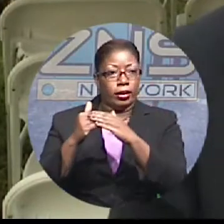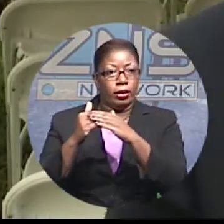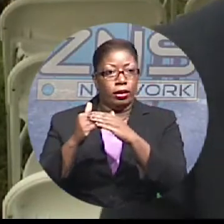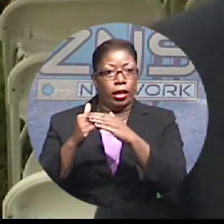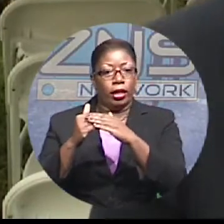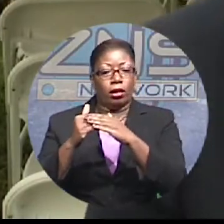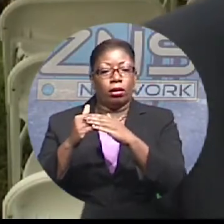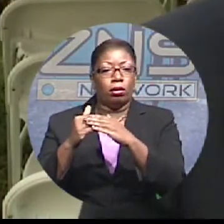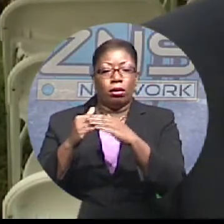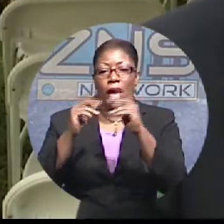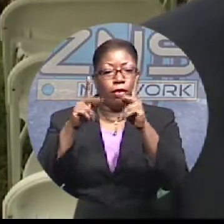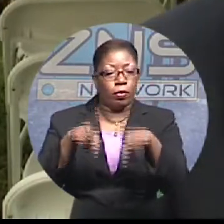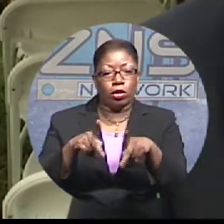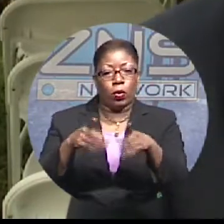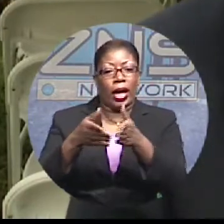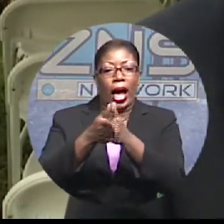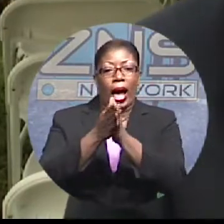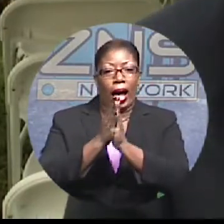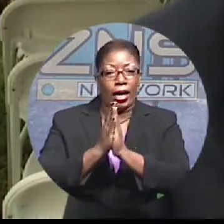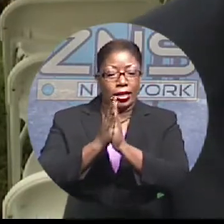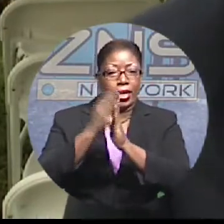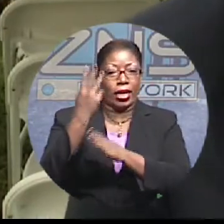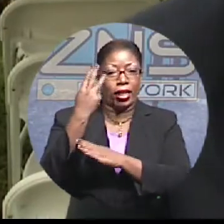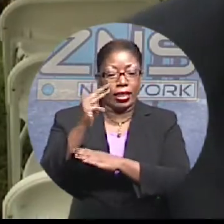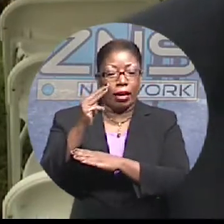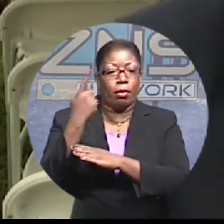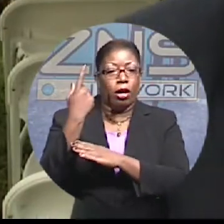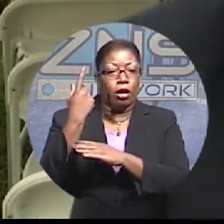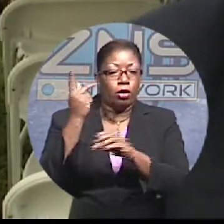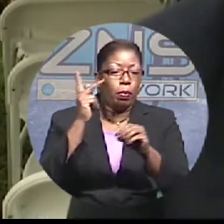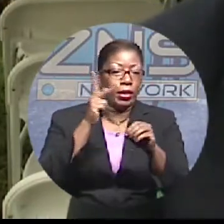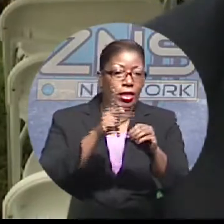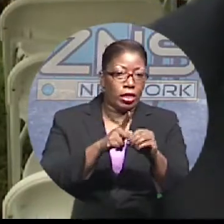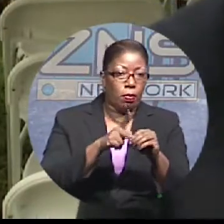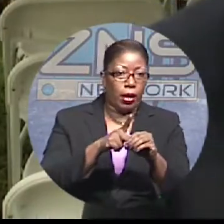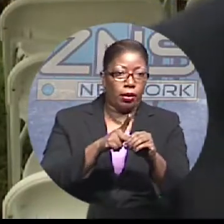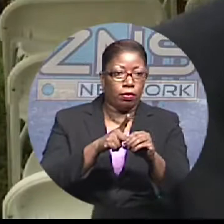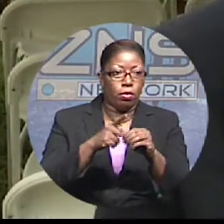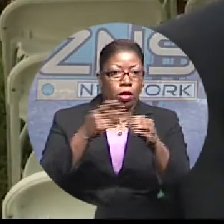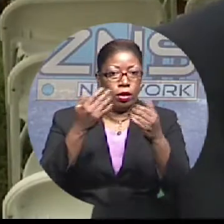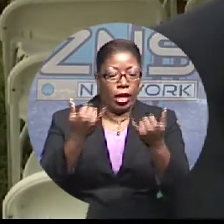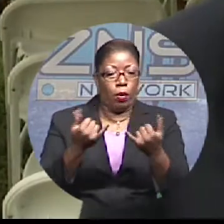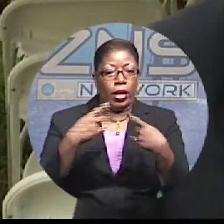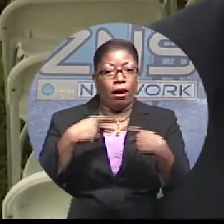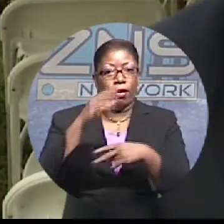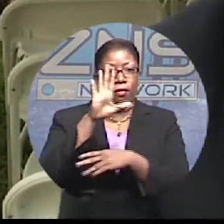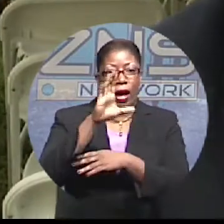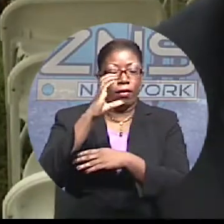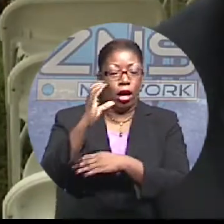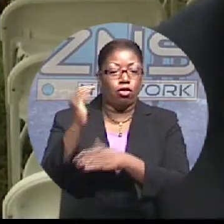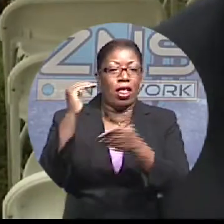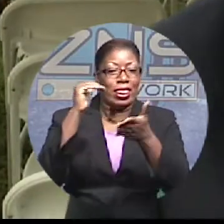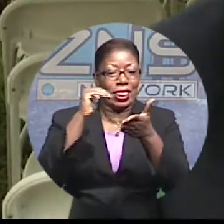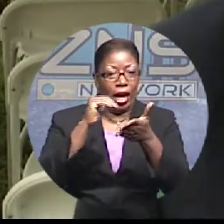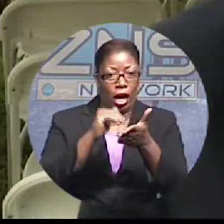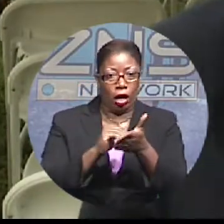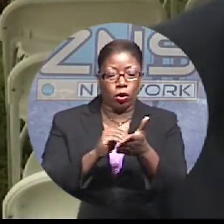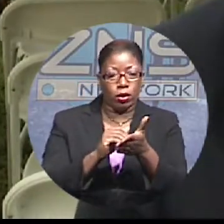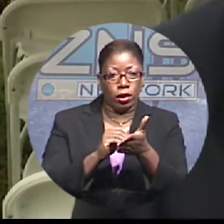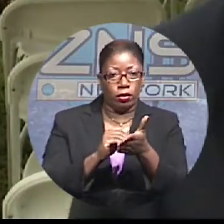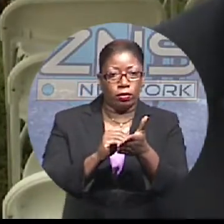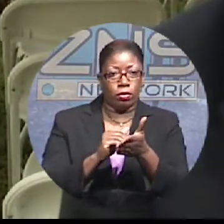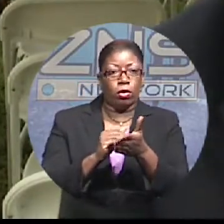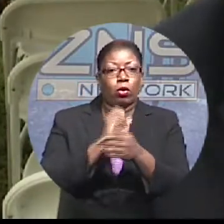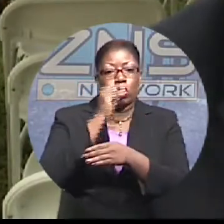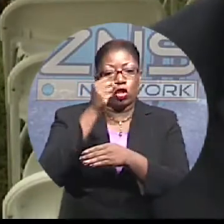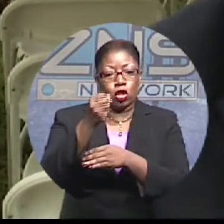firms, everybody. We are asking their participation. We now have 500,000, and we have been assured by our